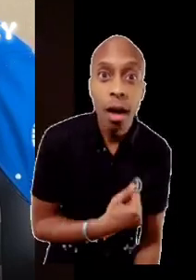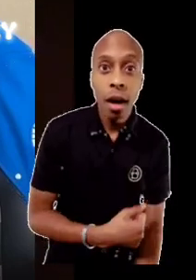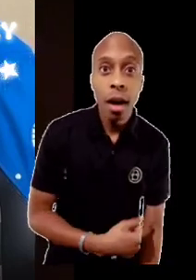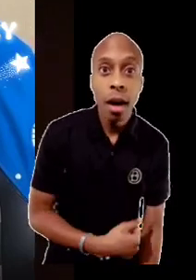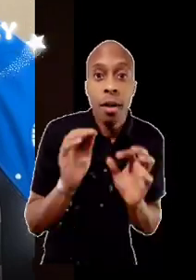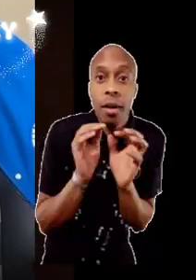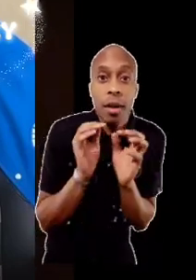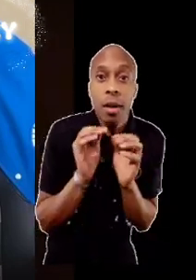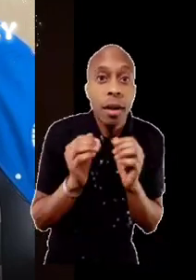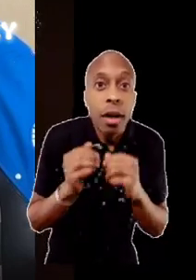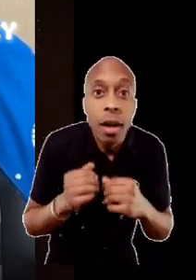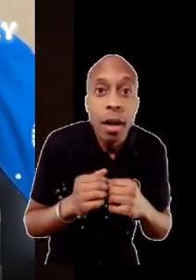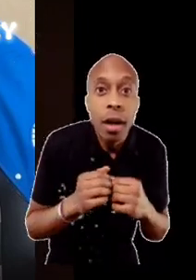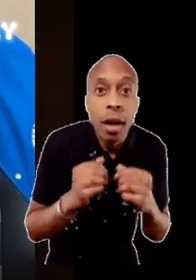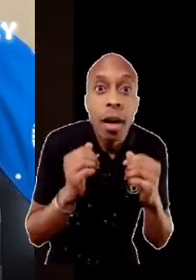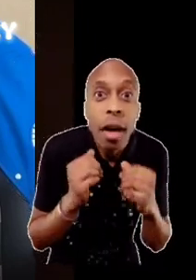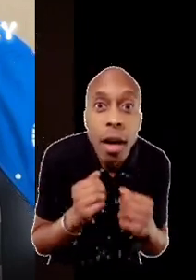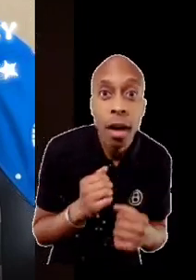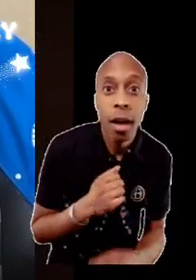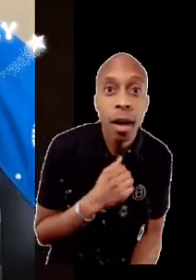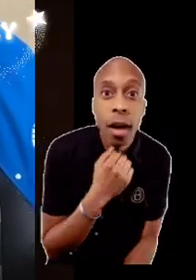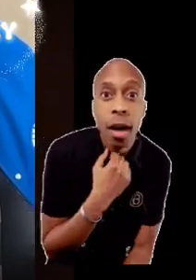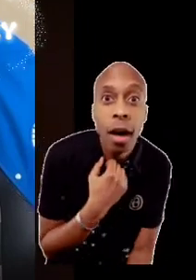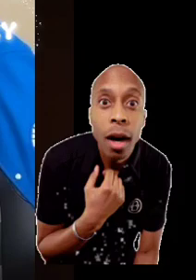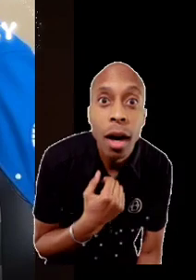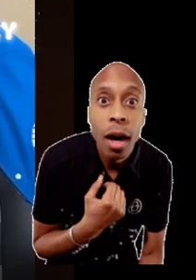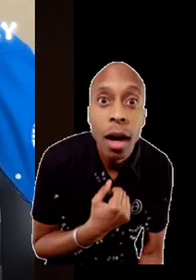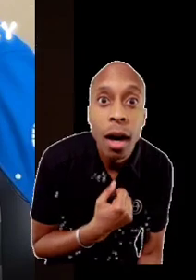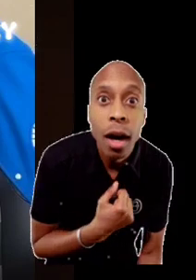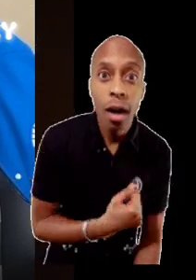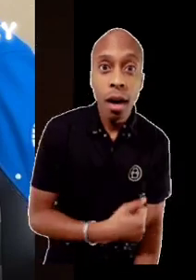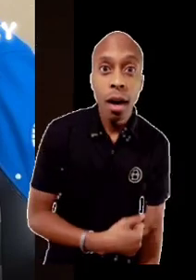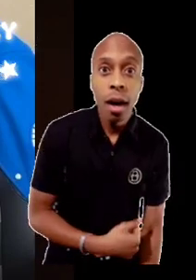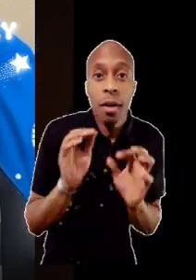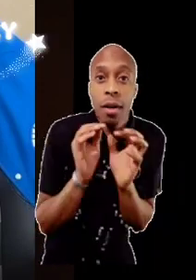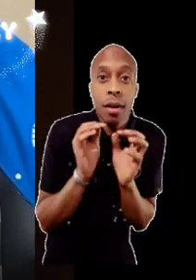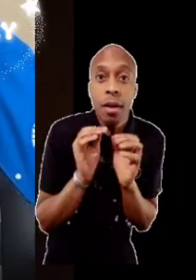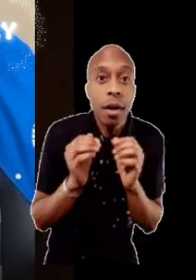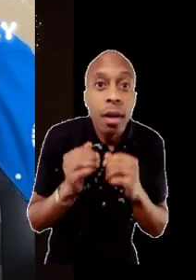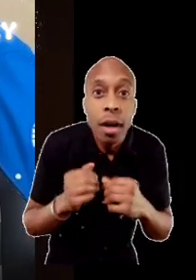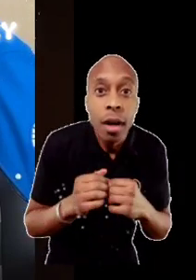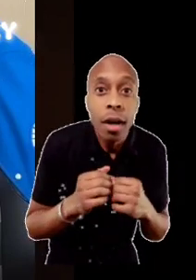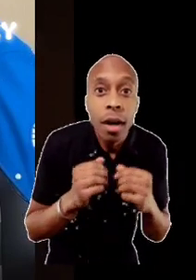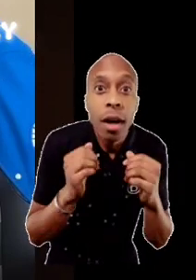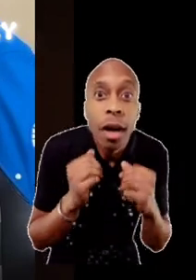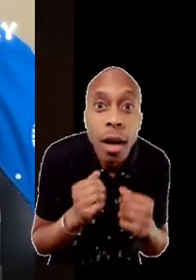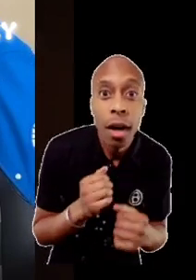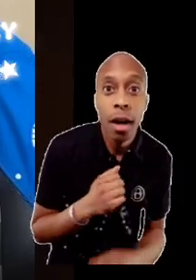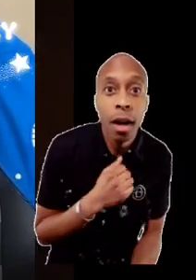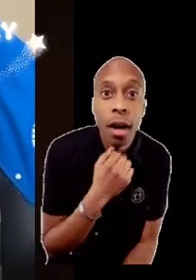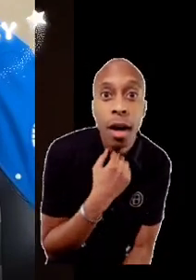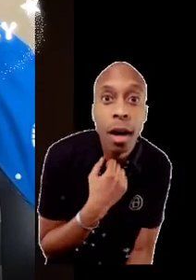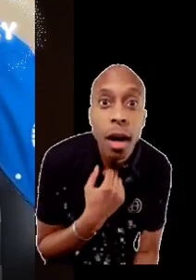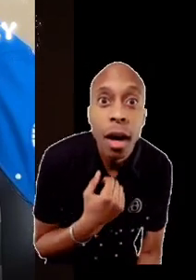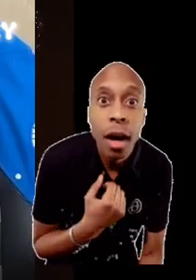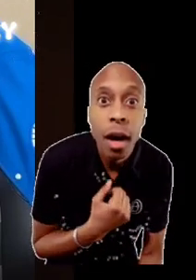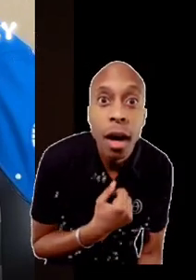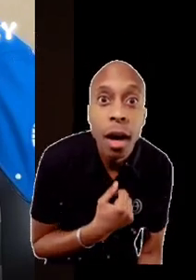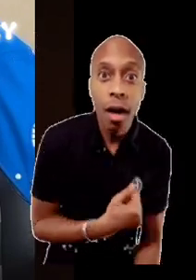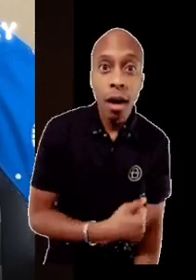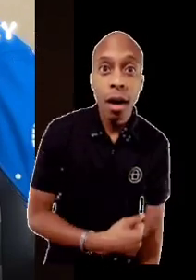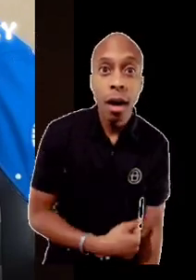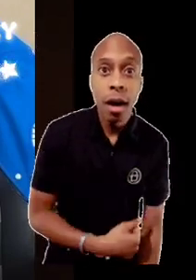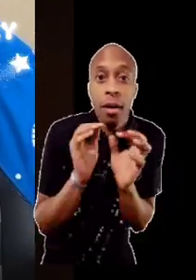will accept that that businesswoman had to do what she had to do. I can break that down too, you